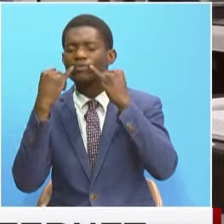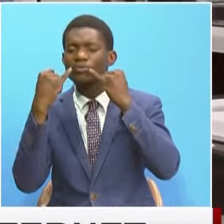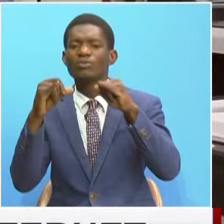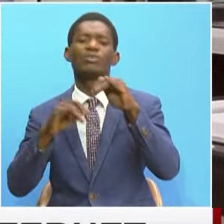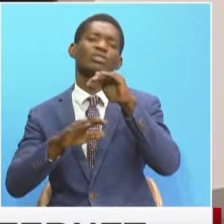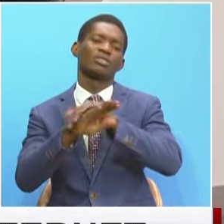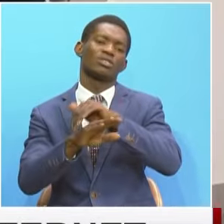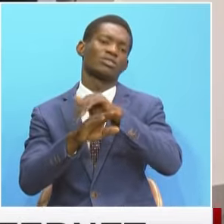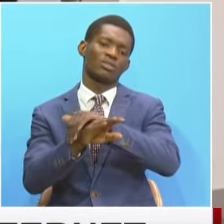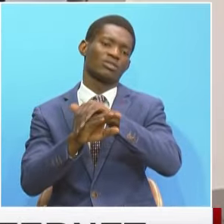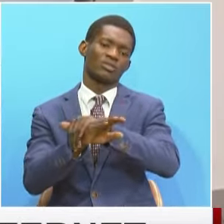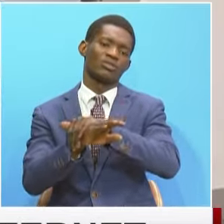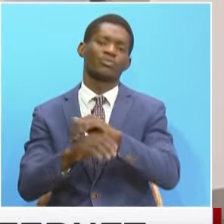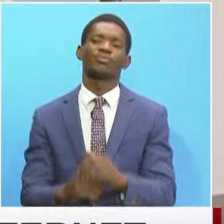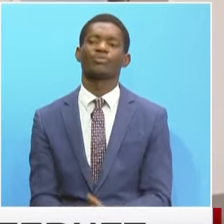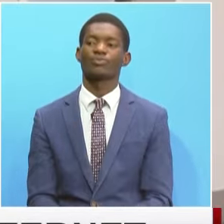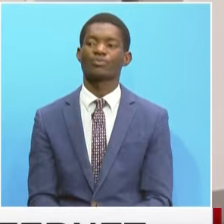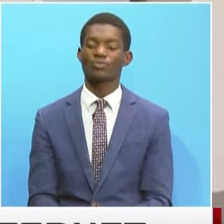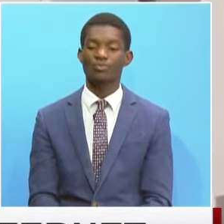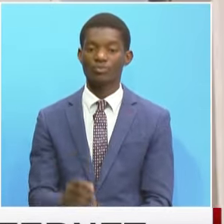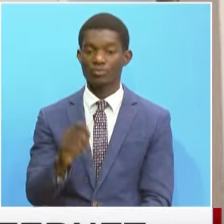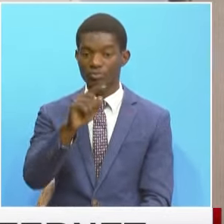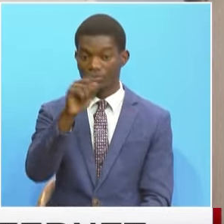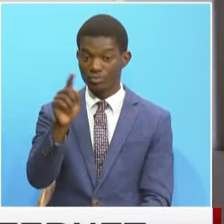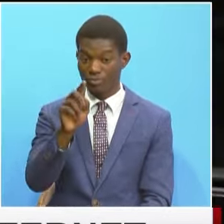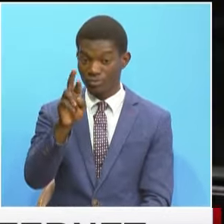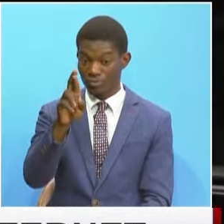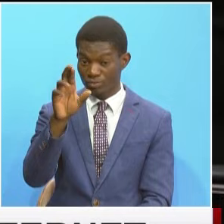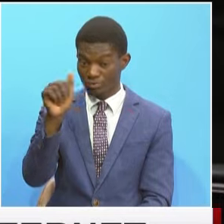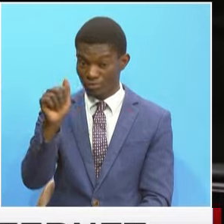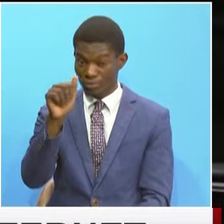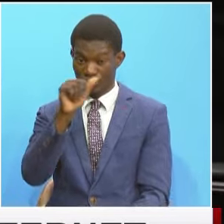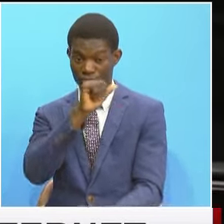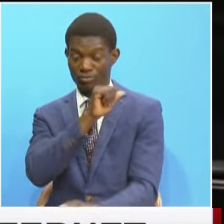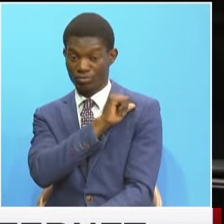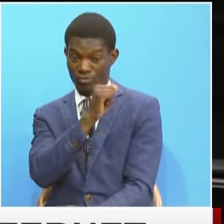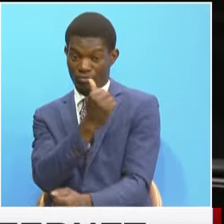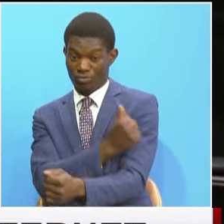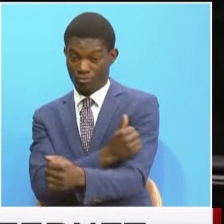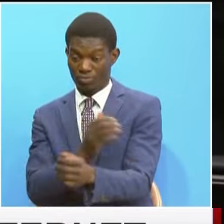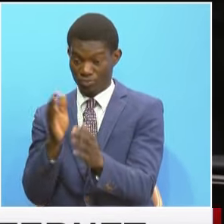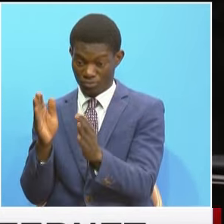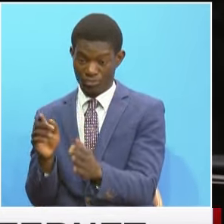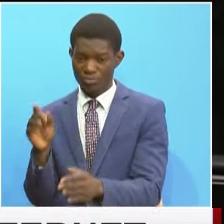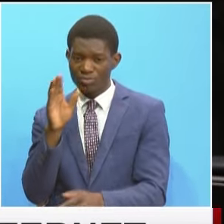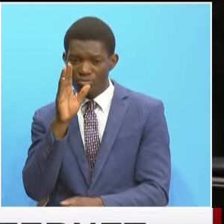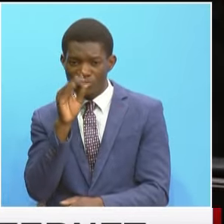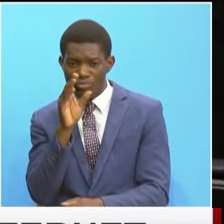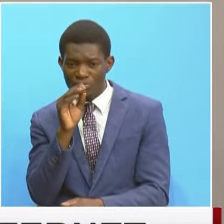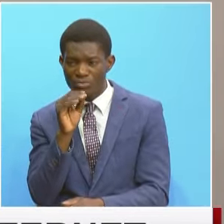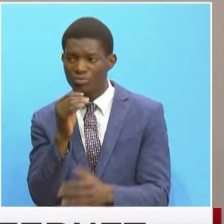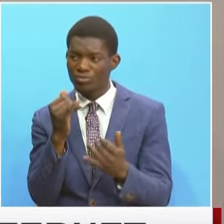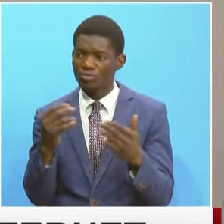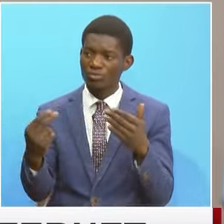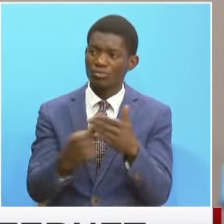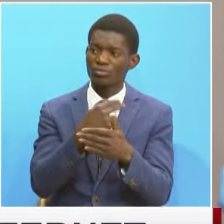single entity. And authorities at Zambia Revenue Authority in Kazungula District have given their feedback on the newly launched automated gate pass.